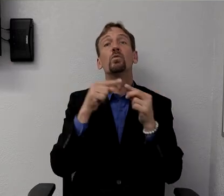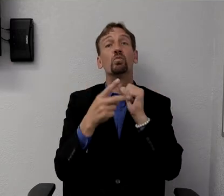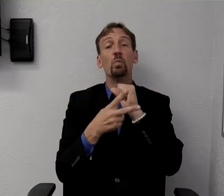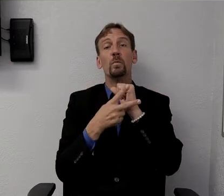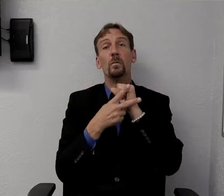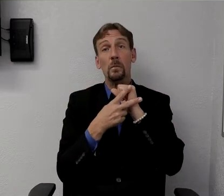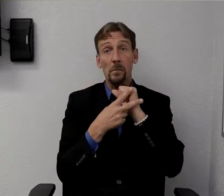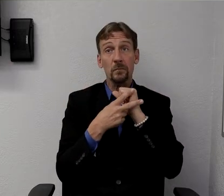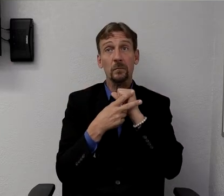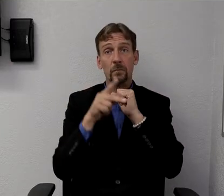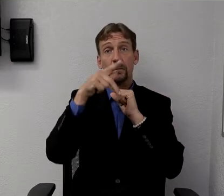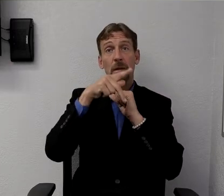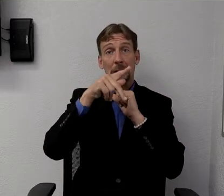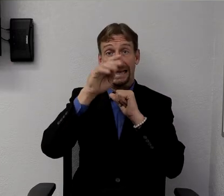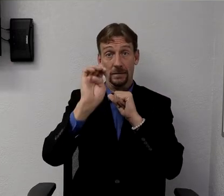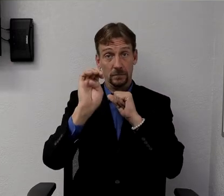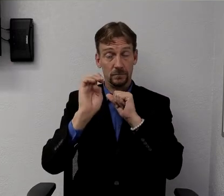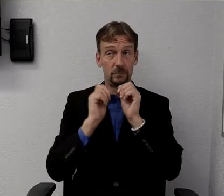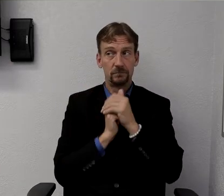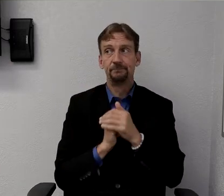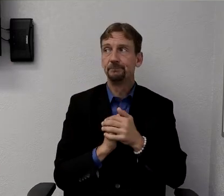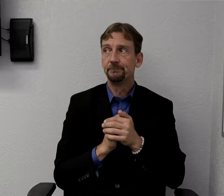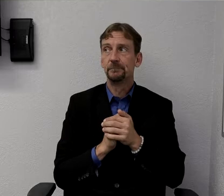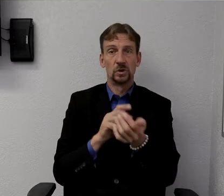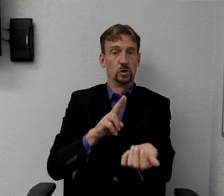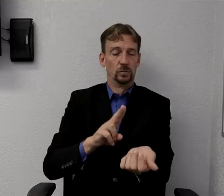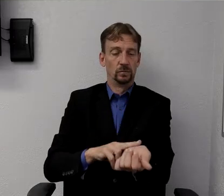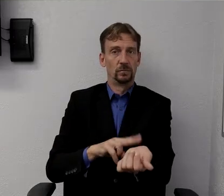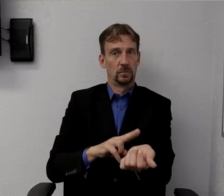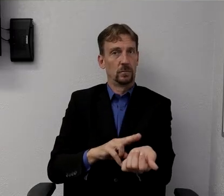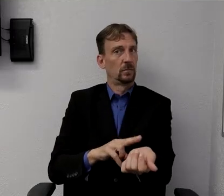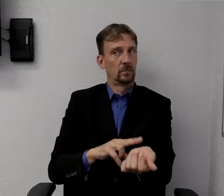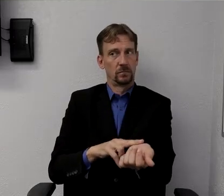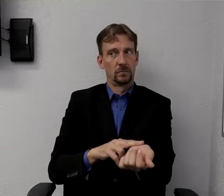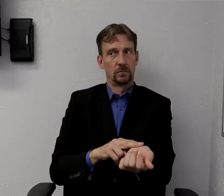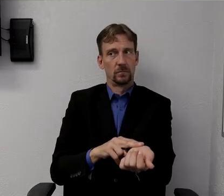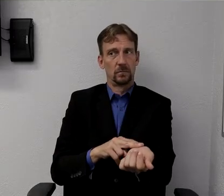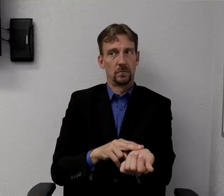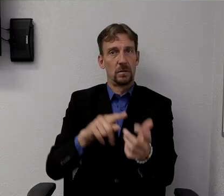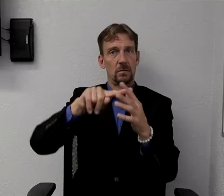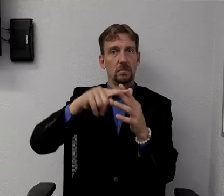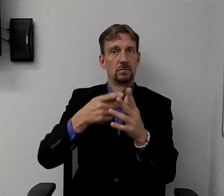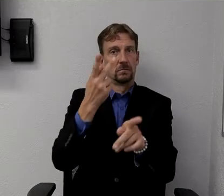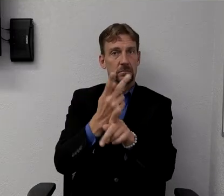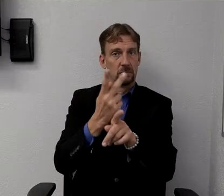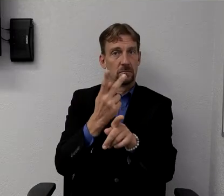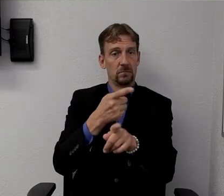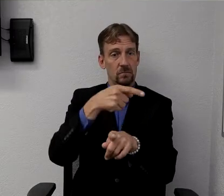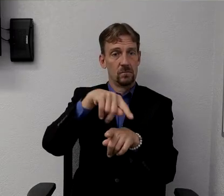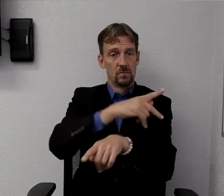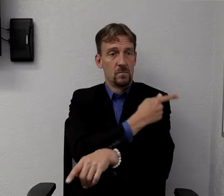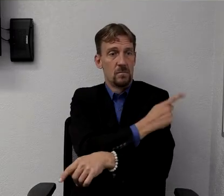PPE is that the nurse will first start taking care of the patient wearing